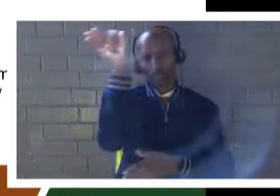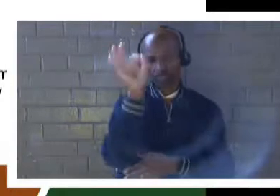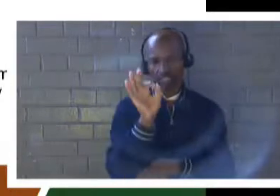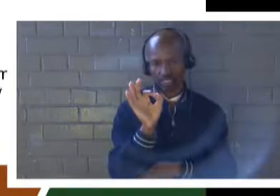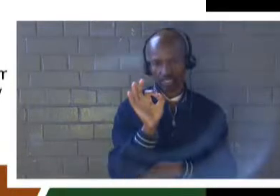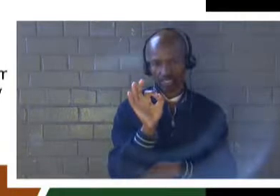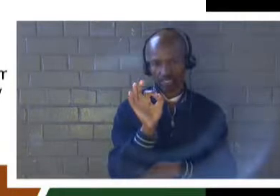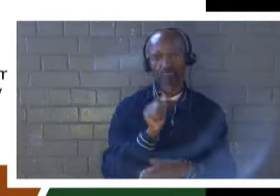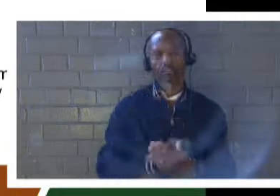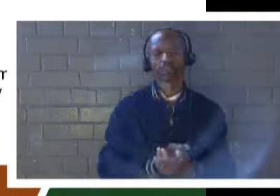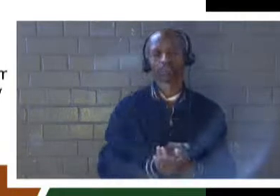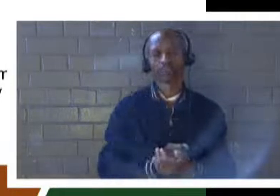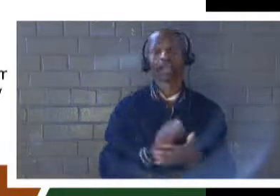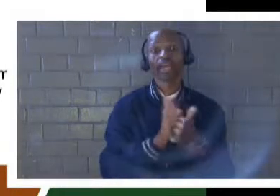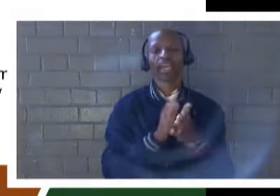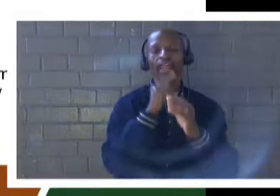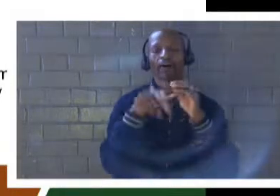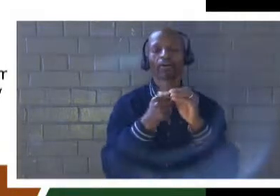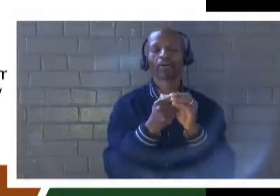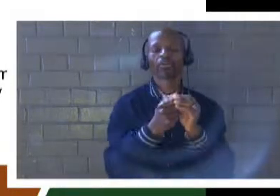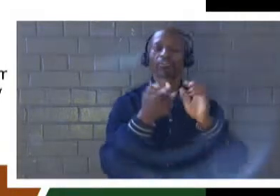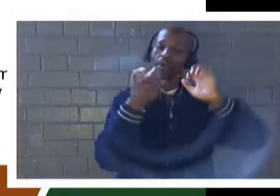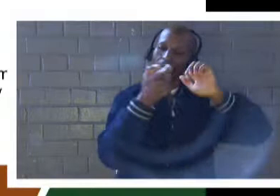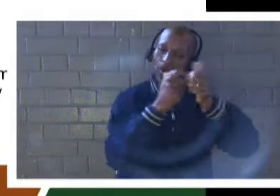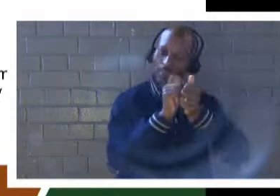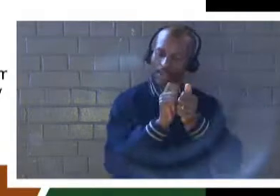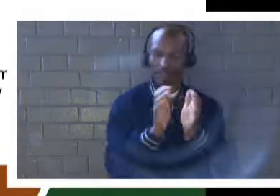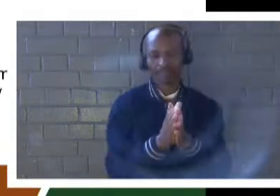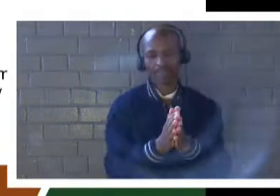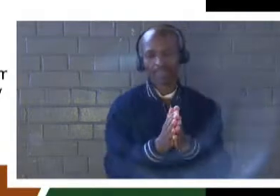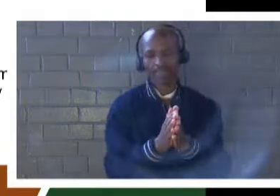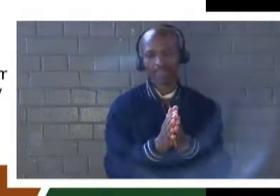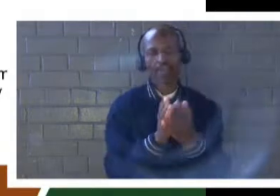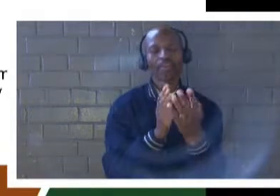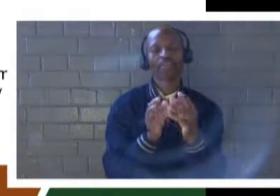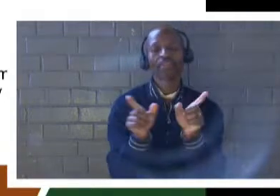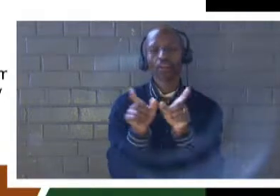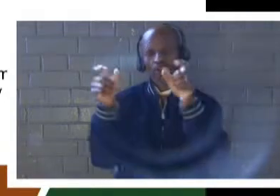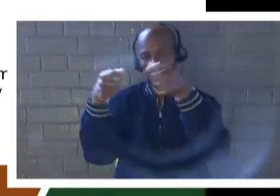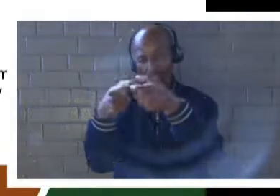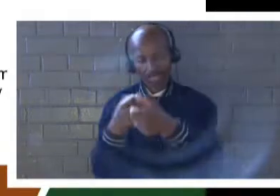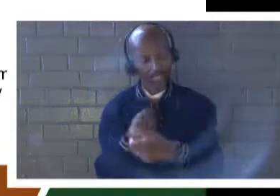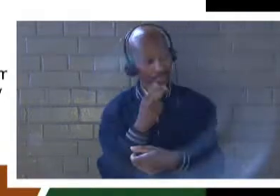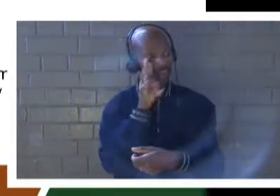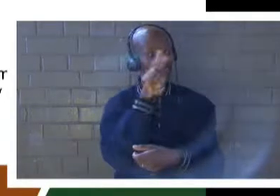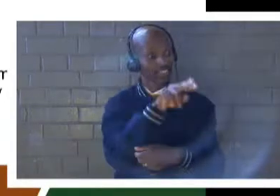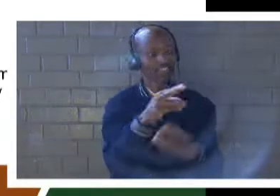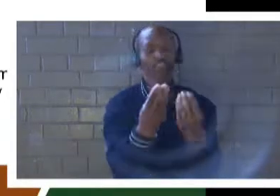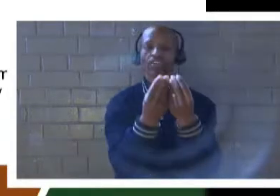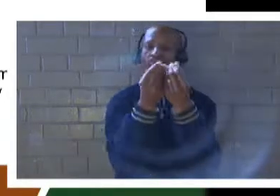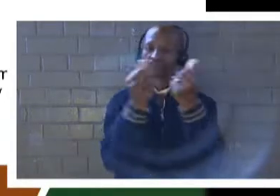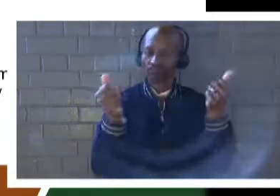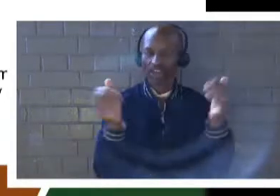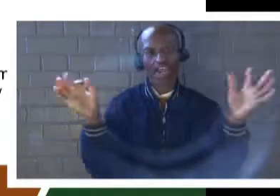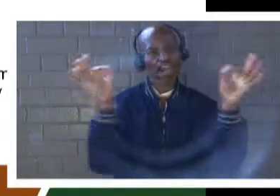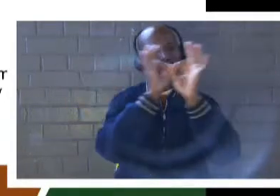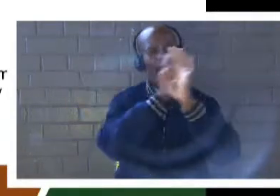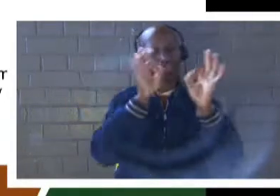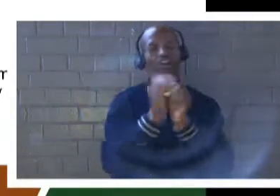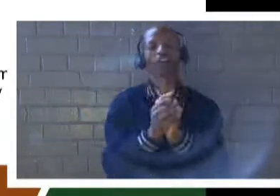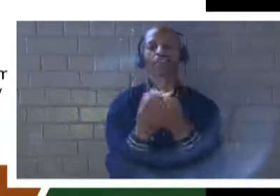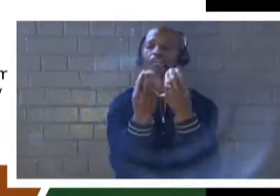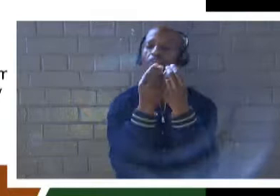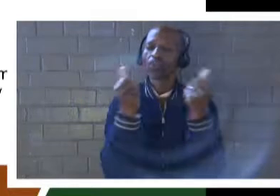13.2%. And in terms of the problem statement, the committee has observed unresolved repairs of